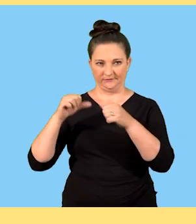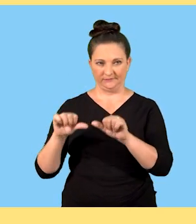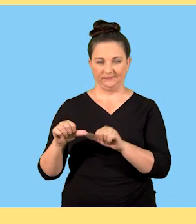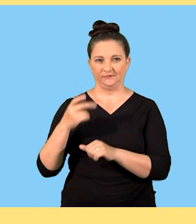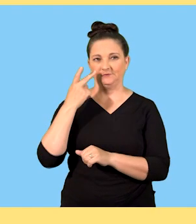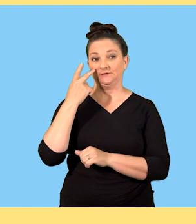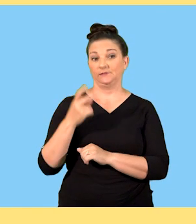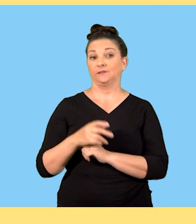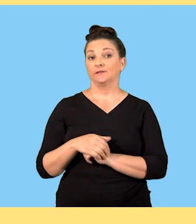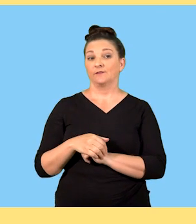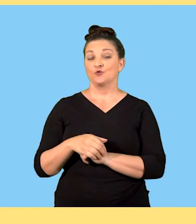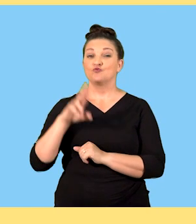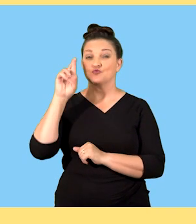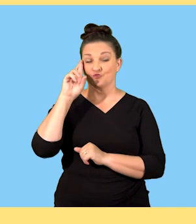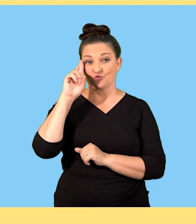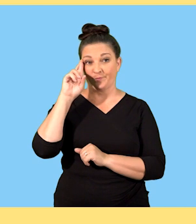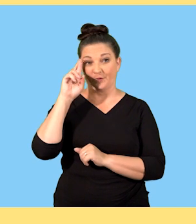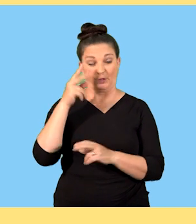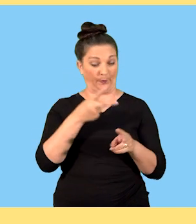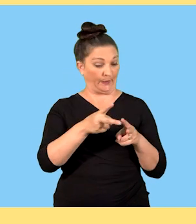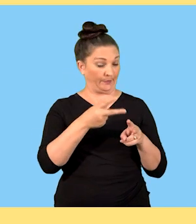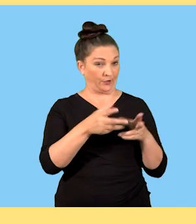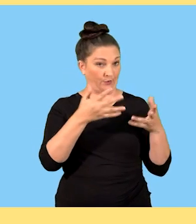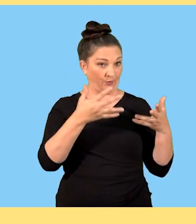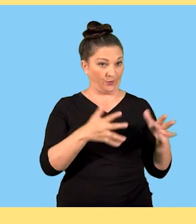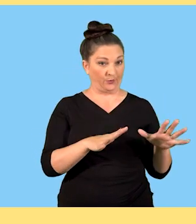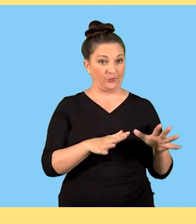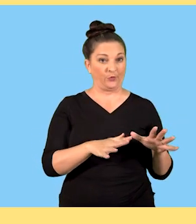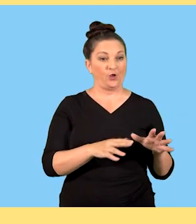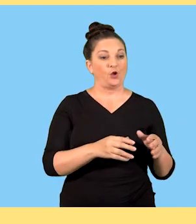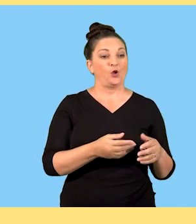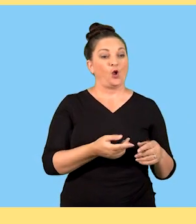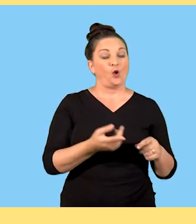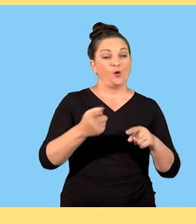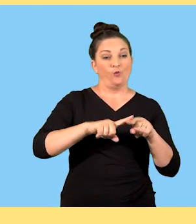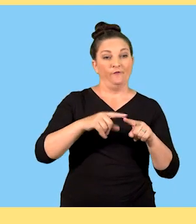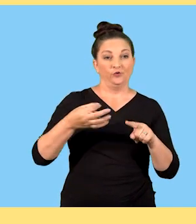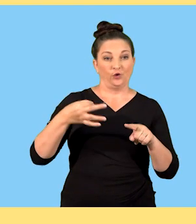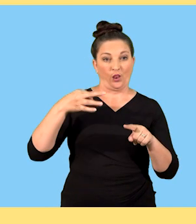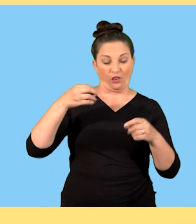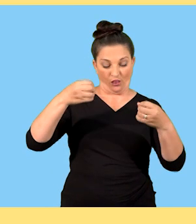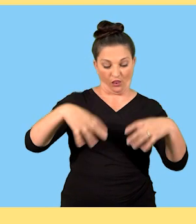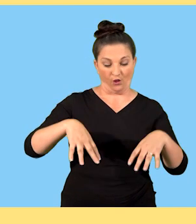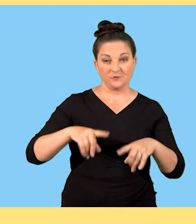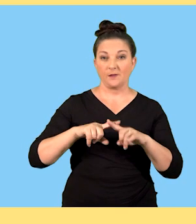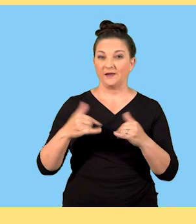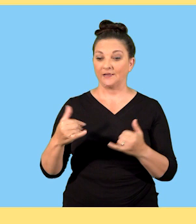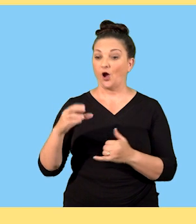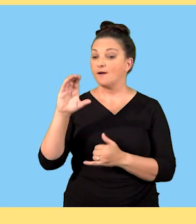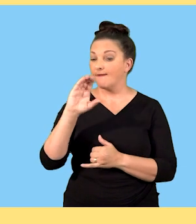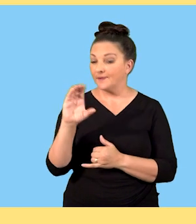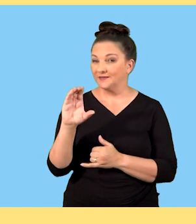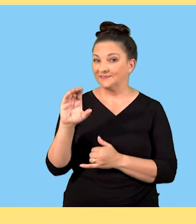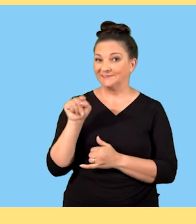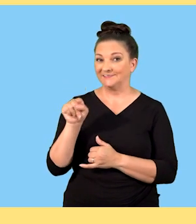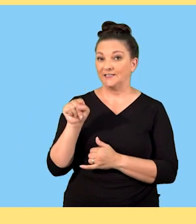500,000. And then, remember what we have already prepared, that is the profit and loss. Now, in your capital